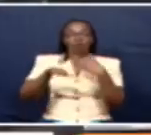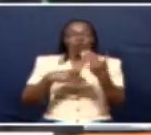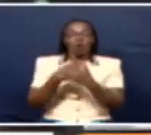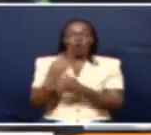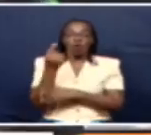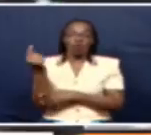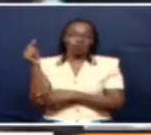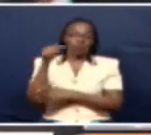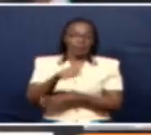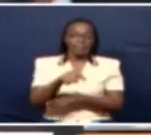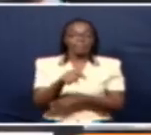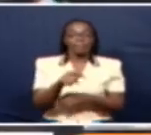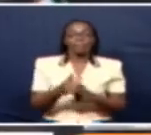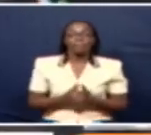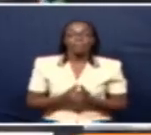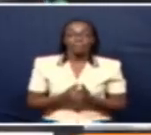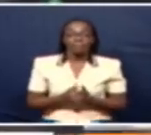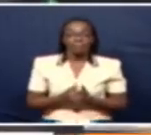up,